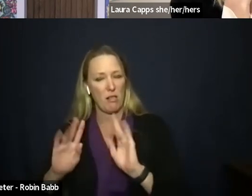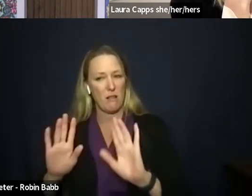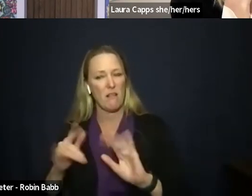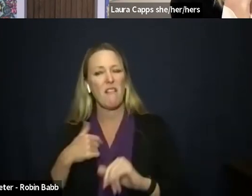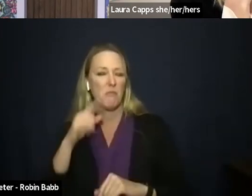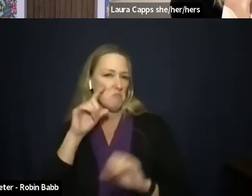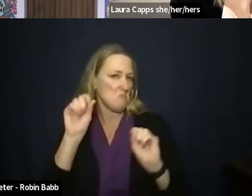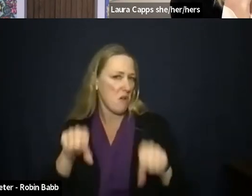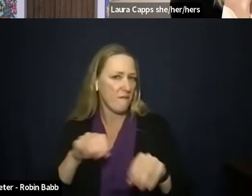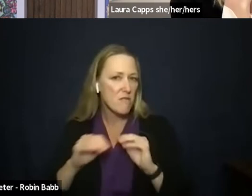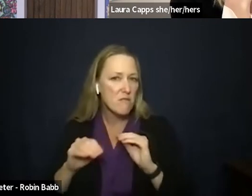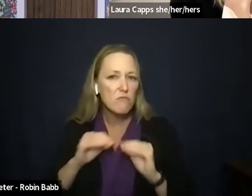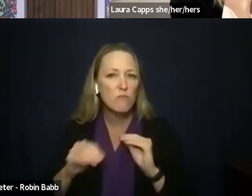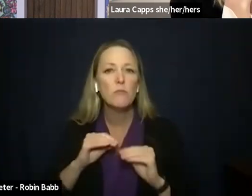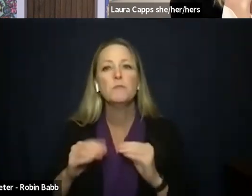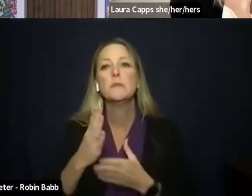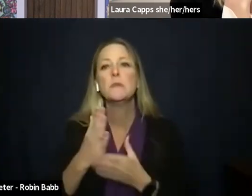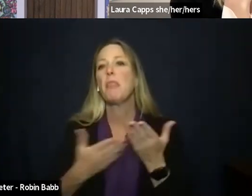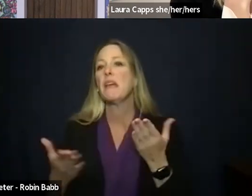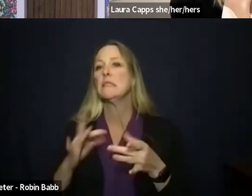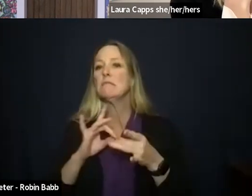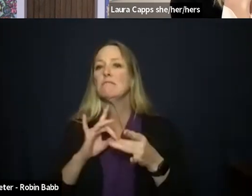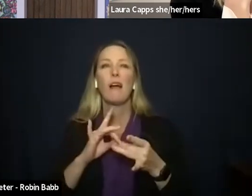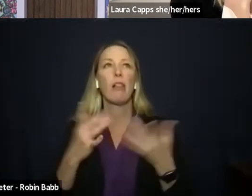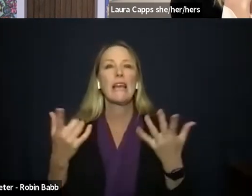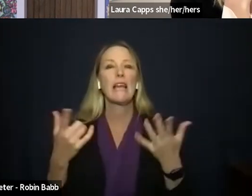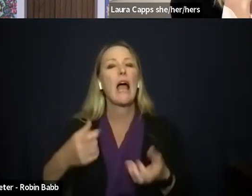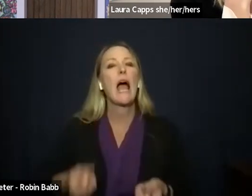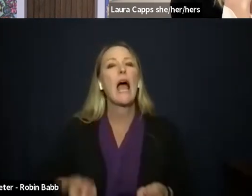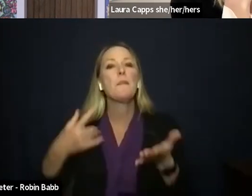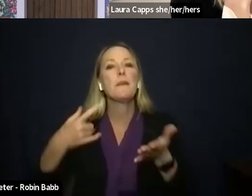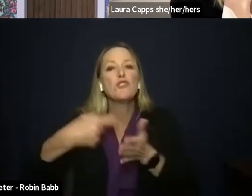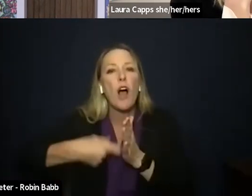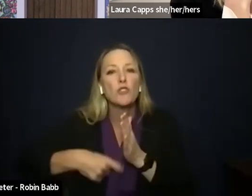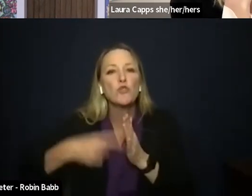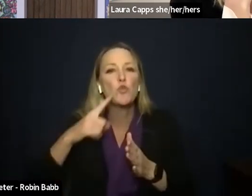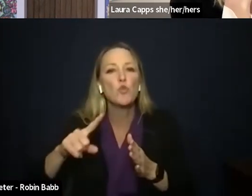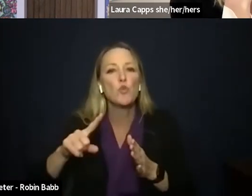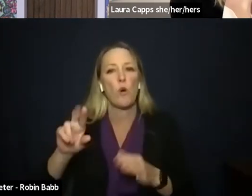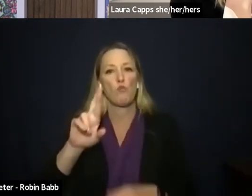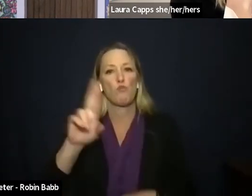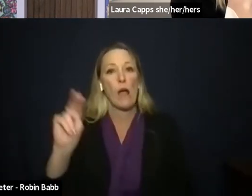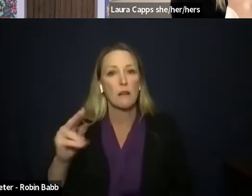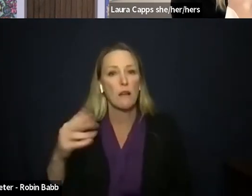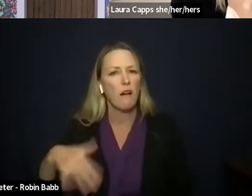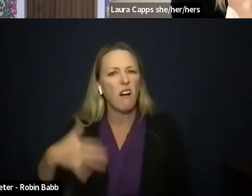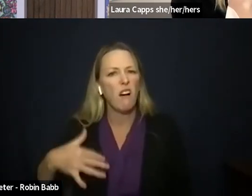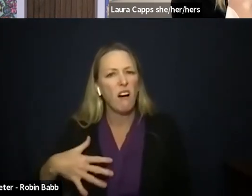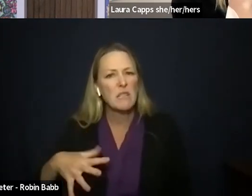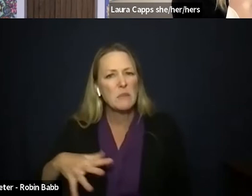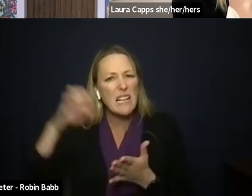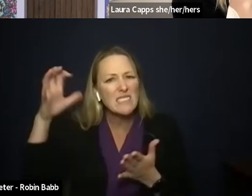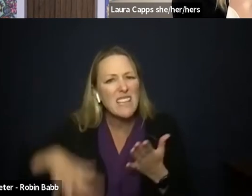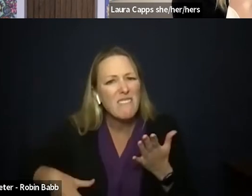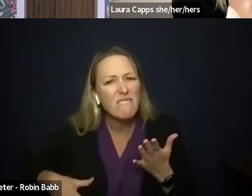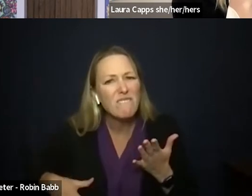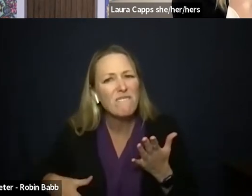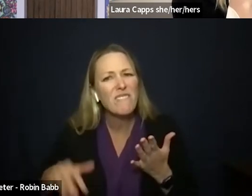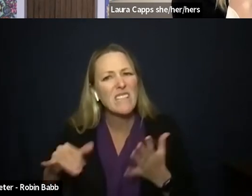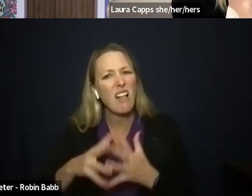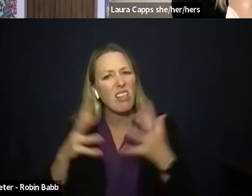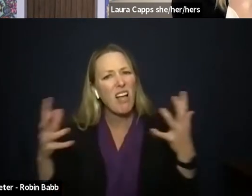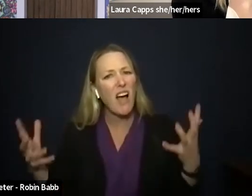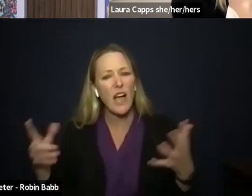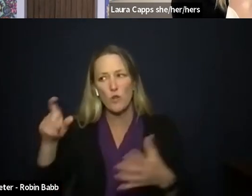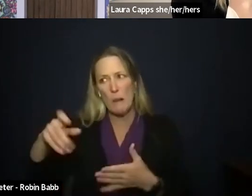some of the things for instance has to do with the cost to run that has been mentioned it's a lot to run and the you know the financial backing to